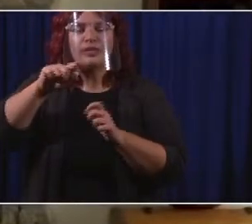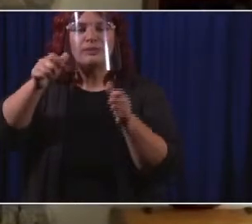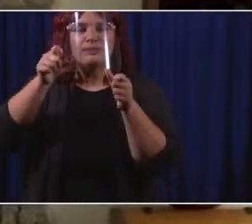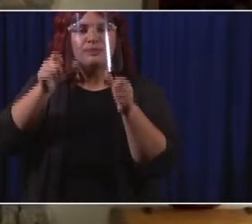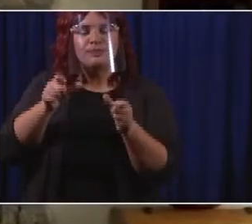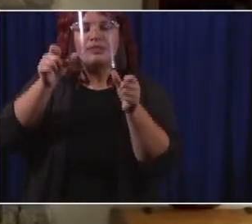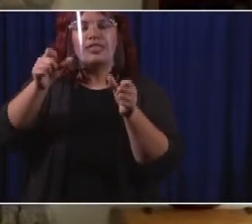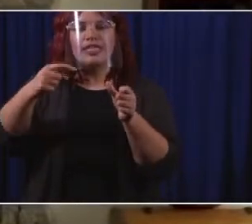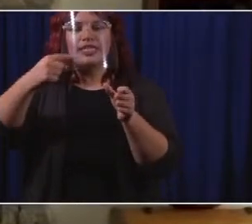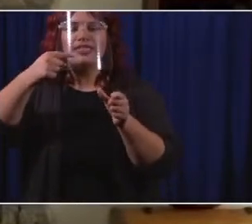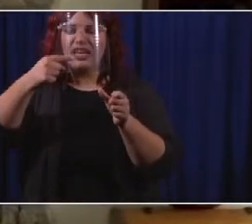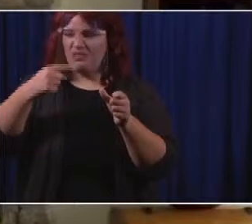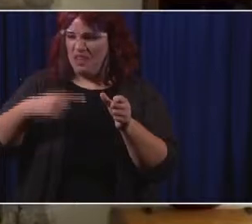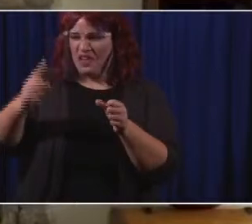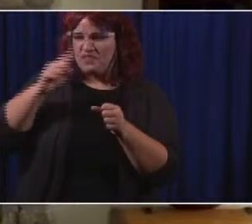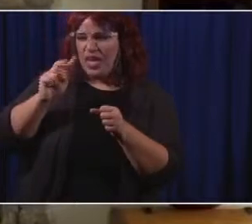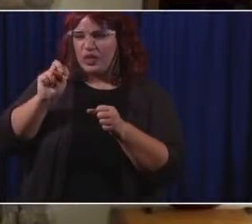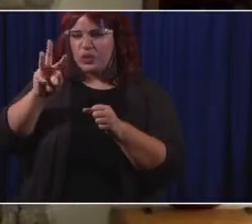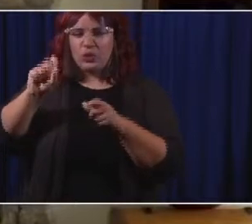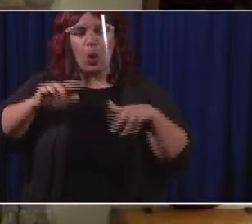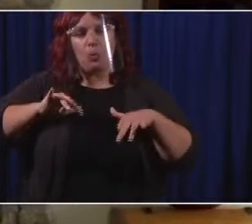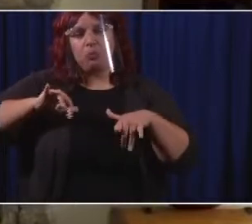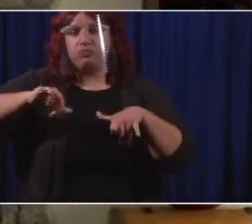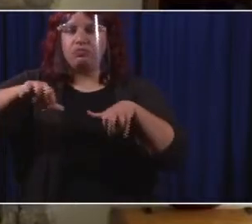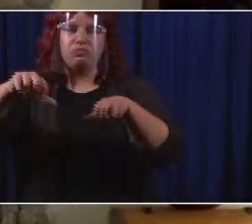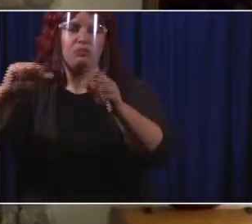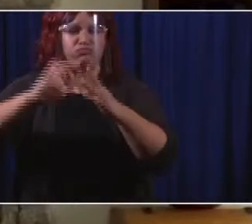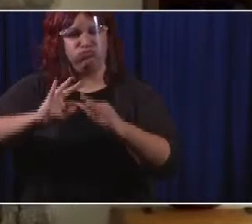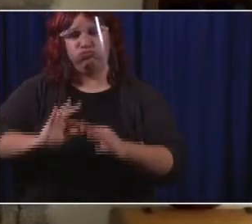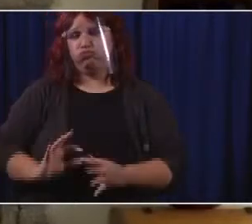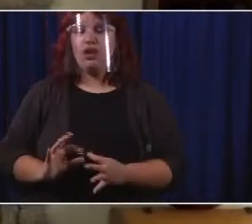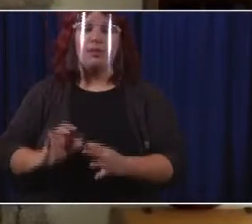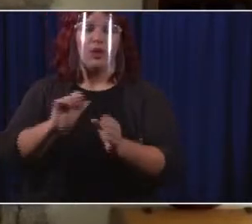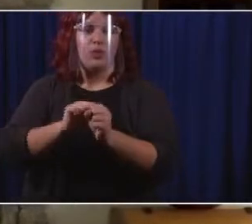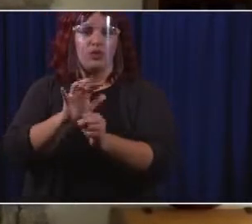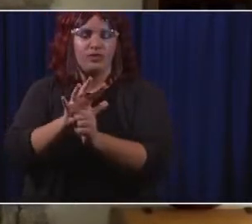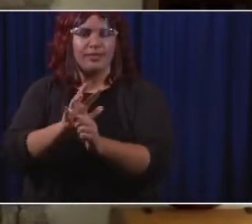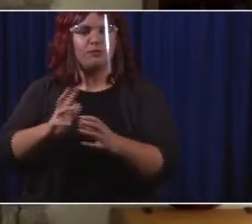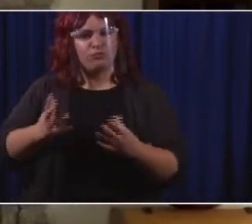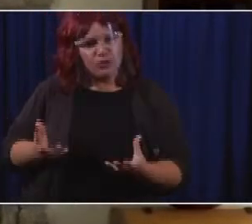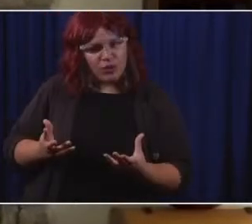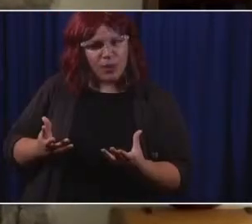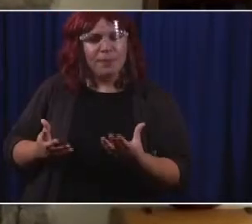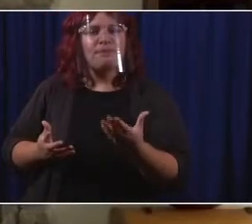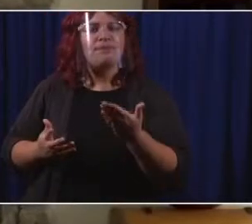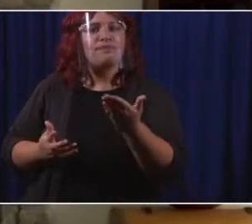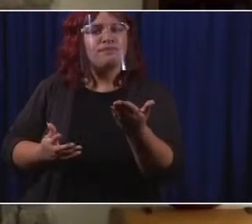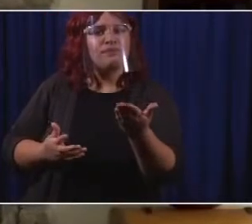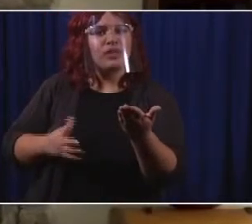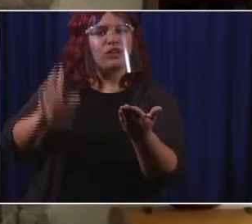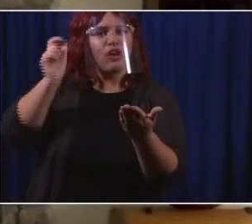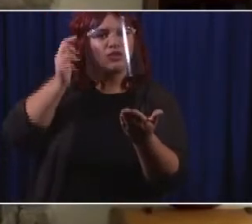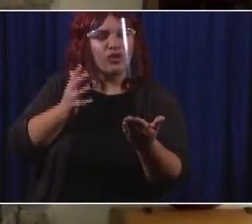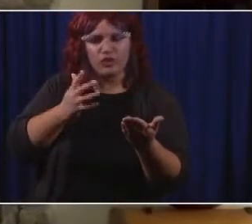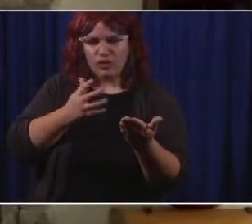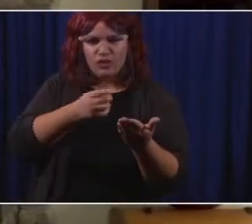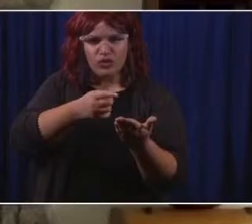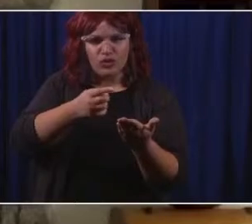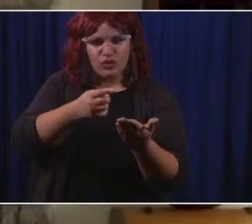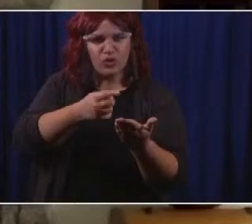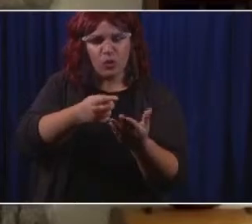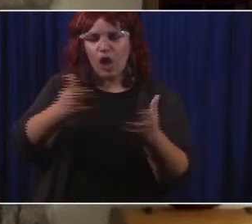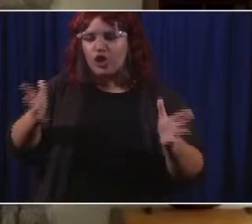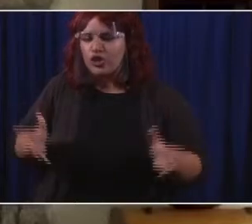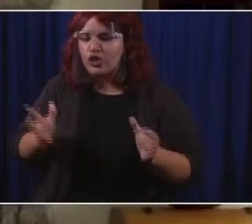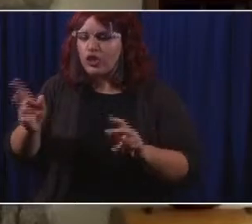turn." Now, you painted a pretty grim picture today. Who should Ohioans be listening to when the president's saying we're rounding a turn and you're asking